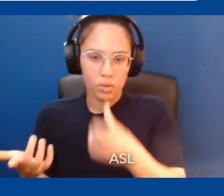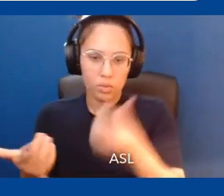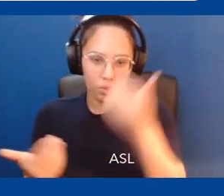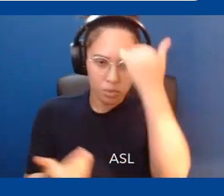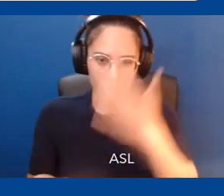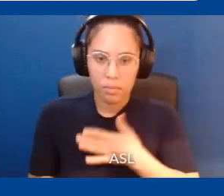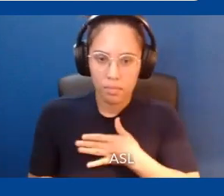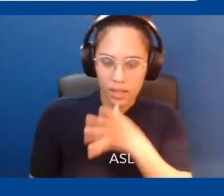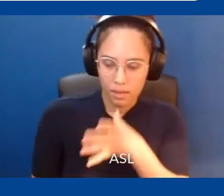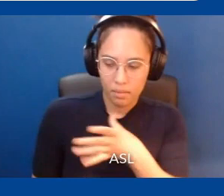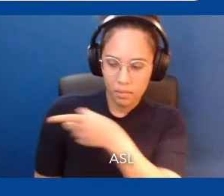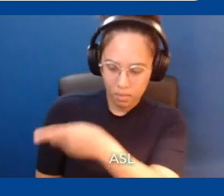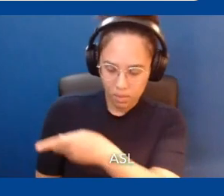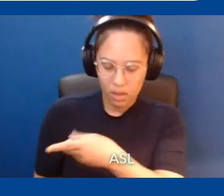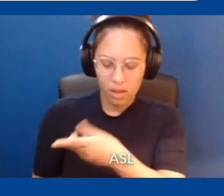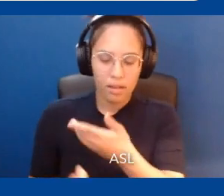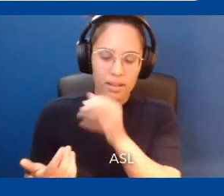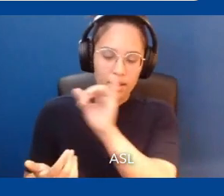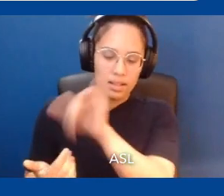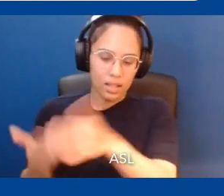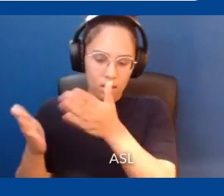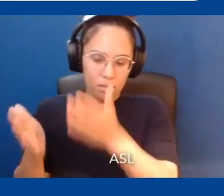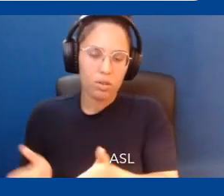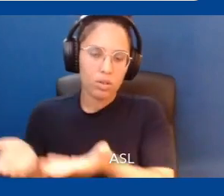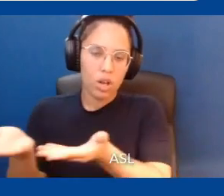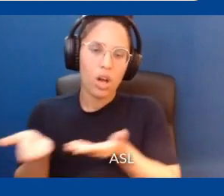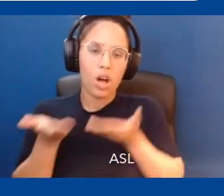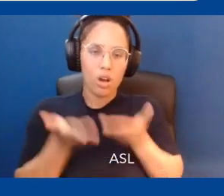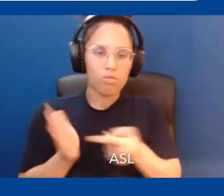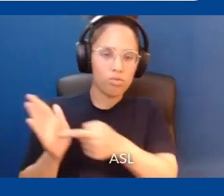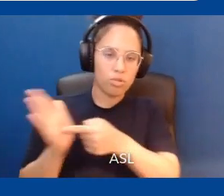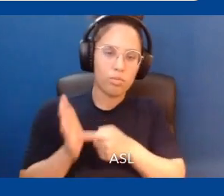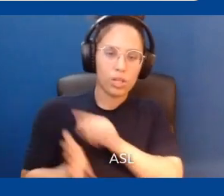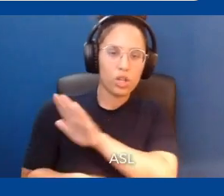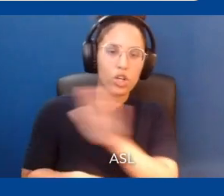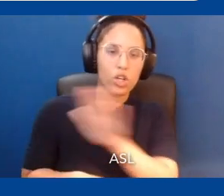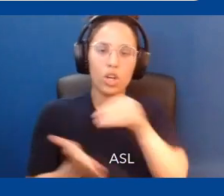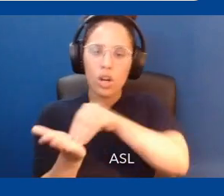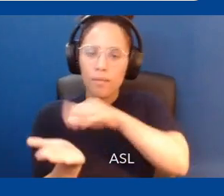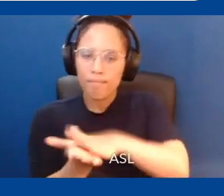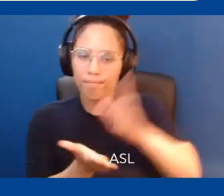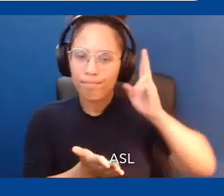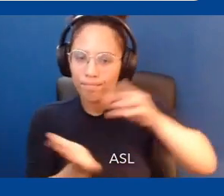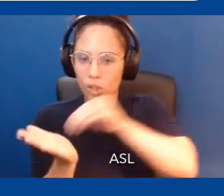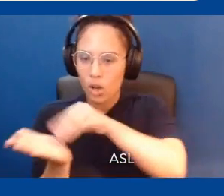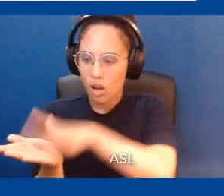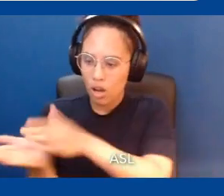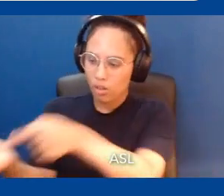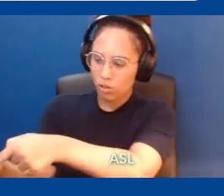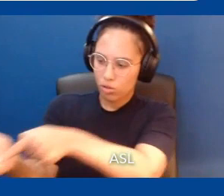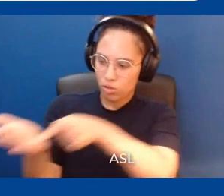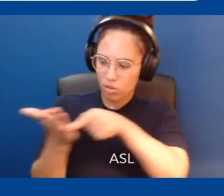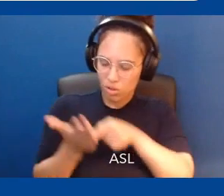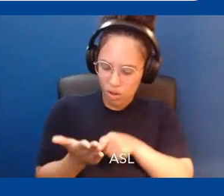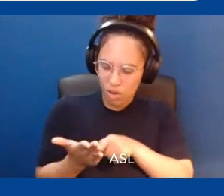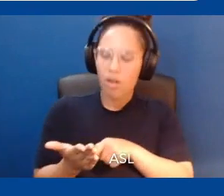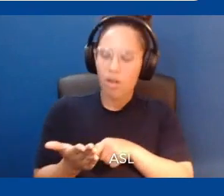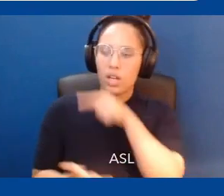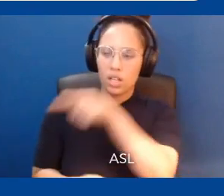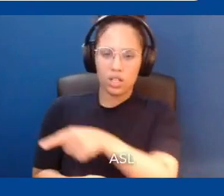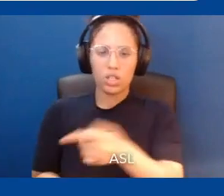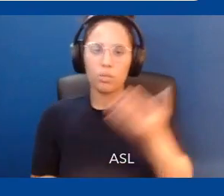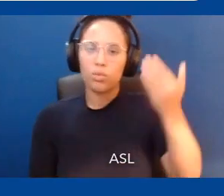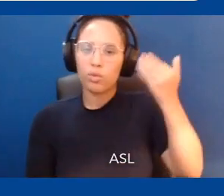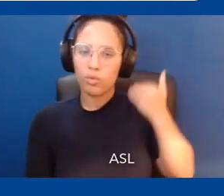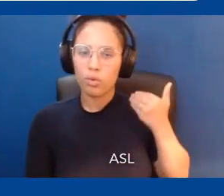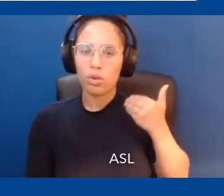me her archives. She used to record every performance they had